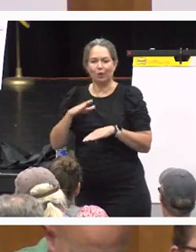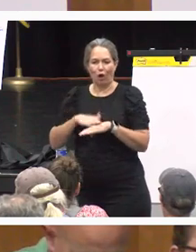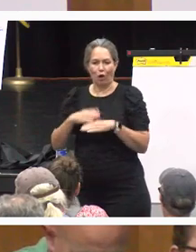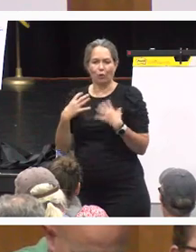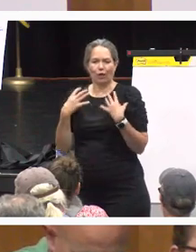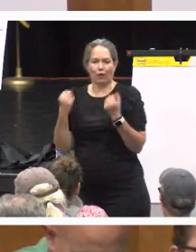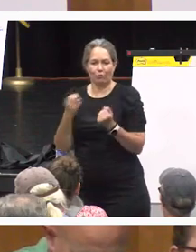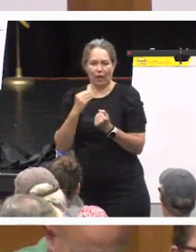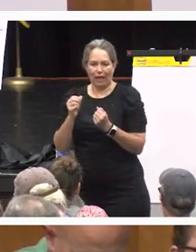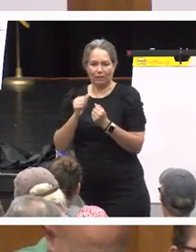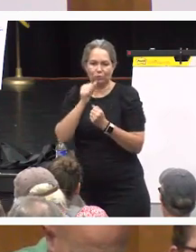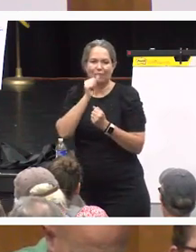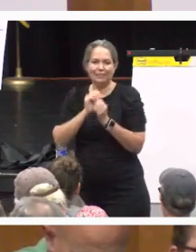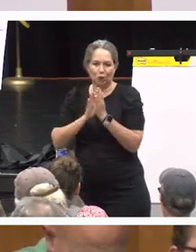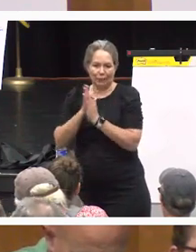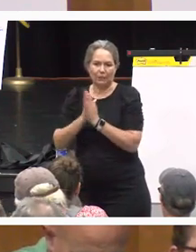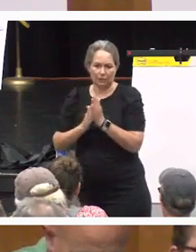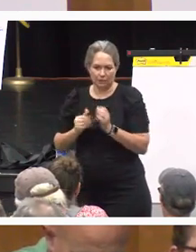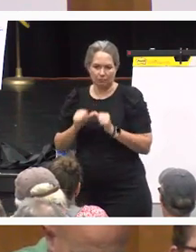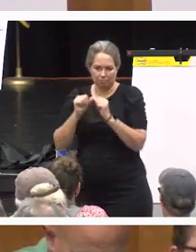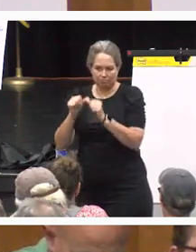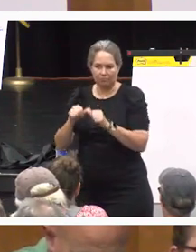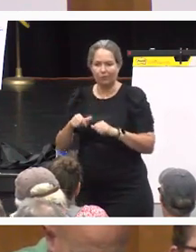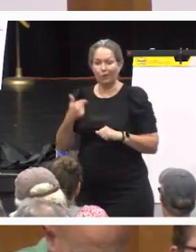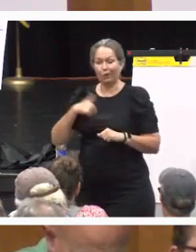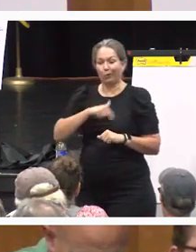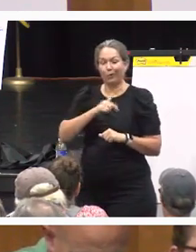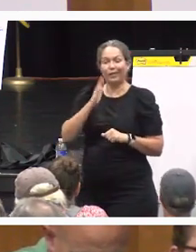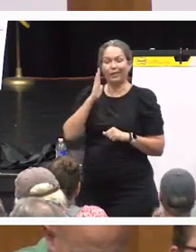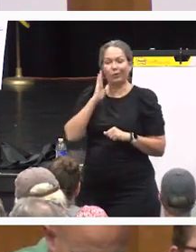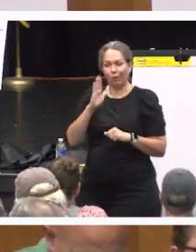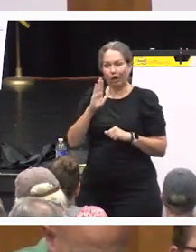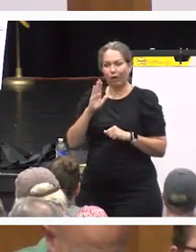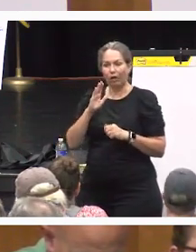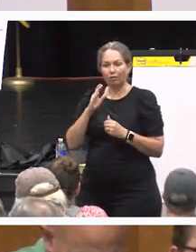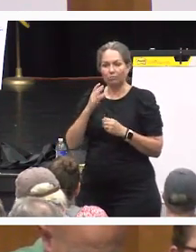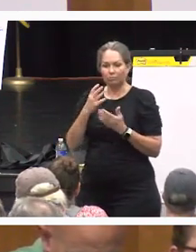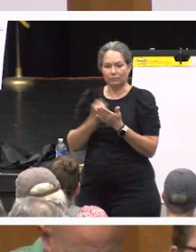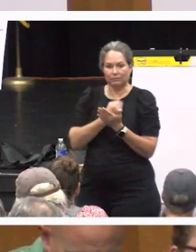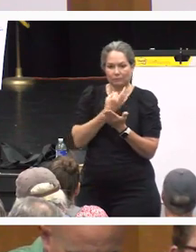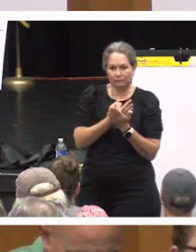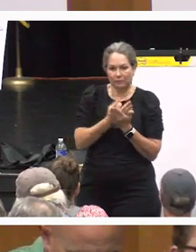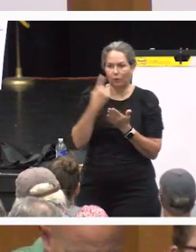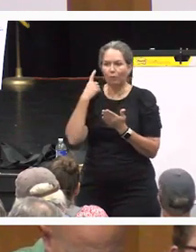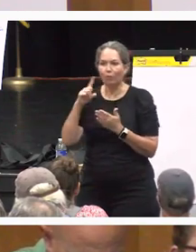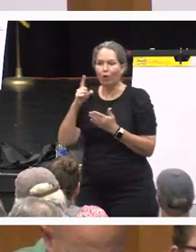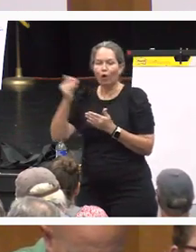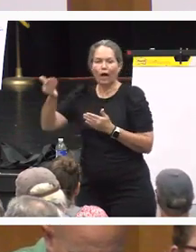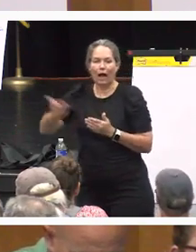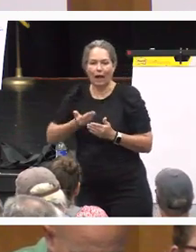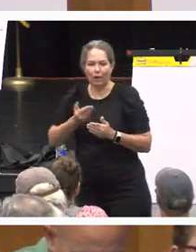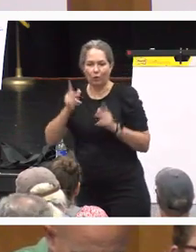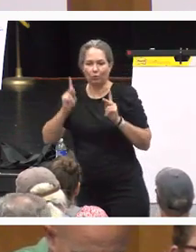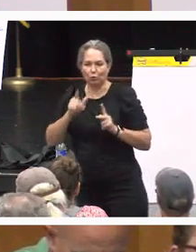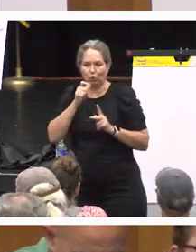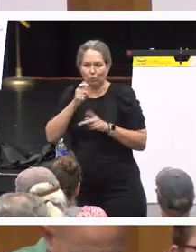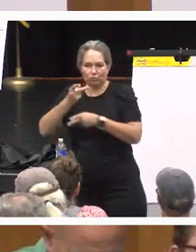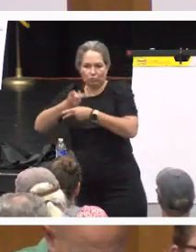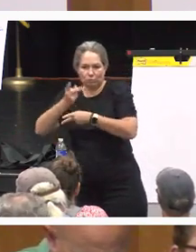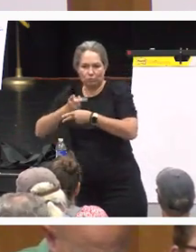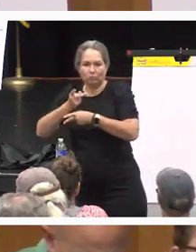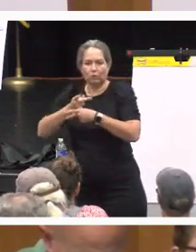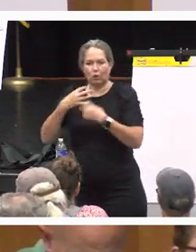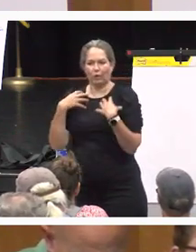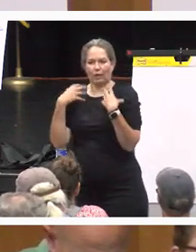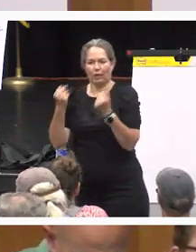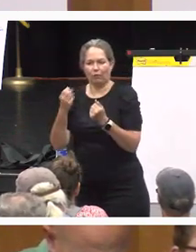work together. And we would work together to raise funds to hire a Montpelier Recovery and Resilience Director to carry forward this